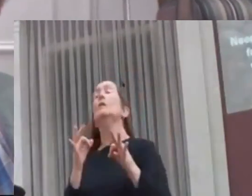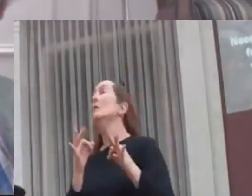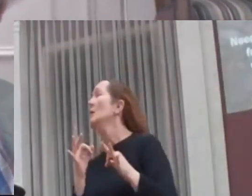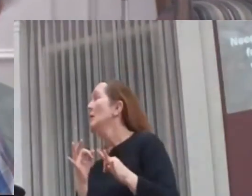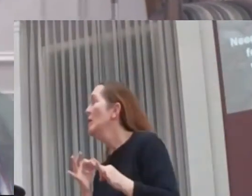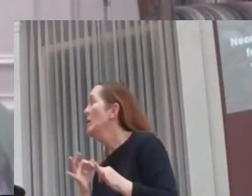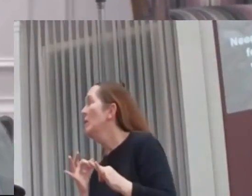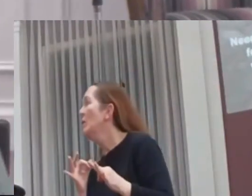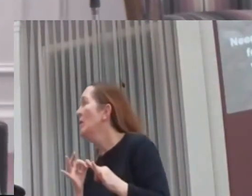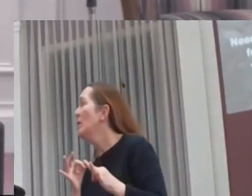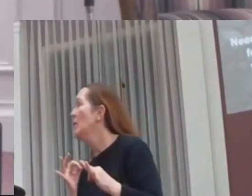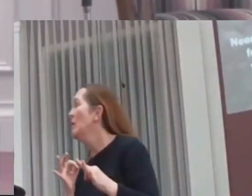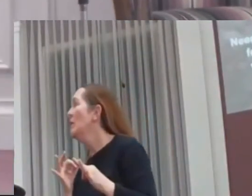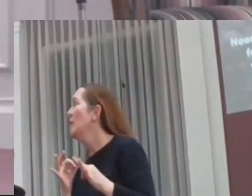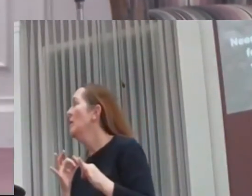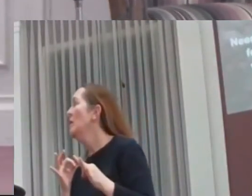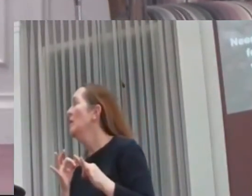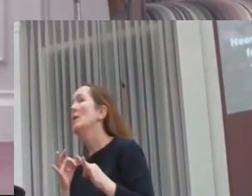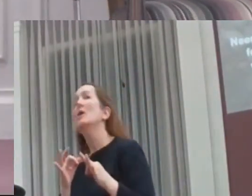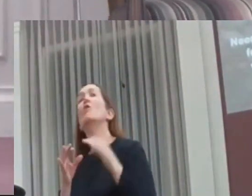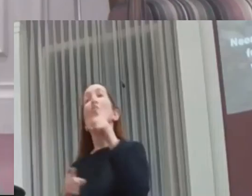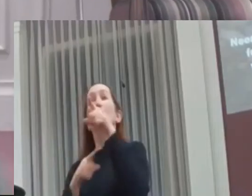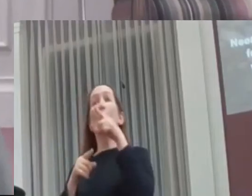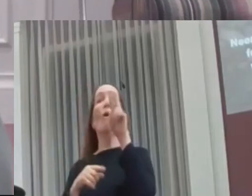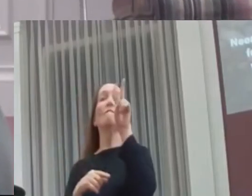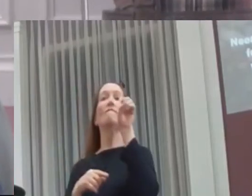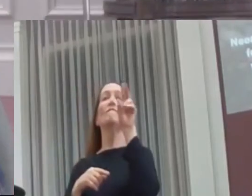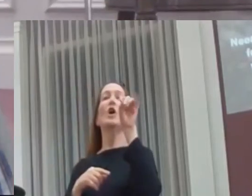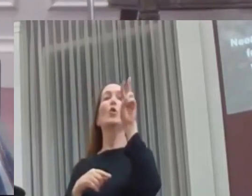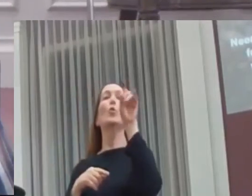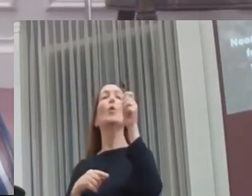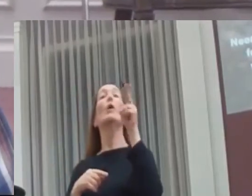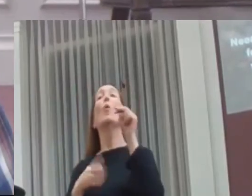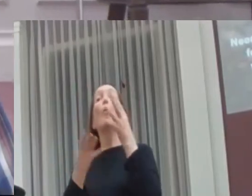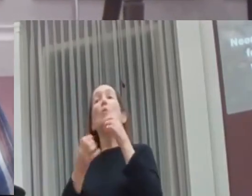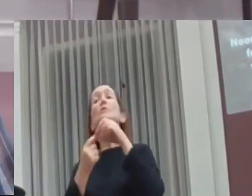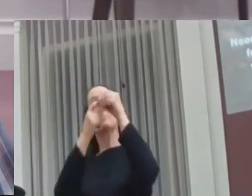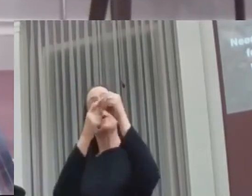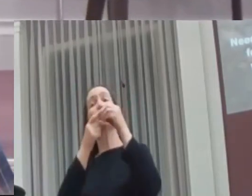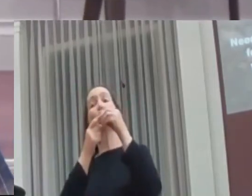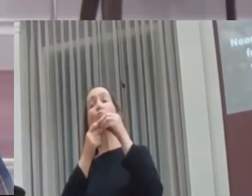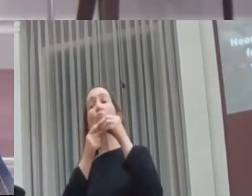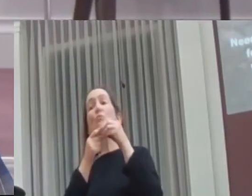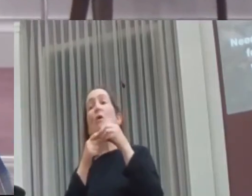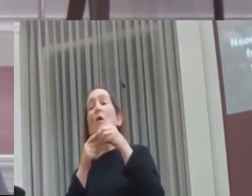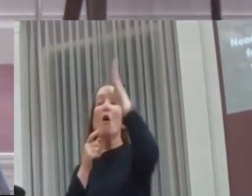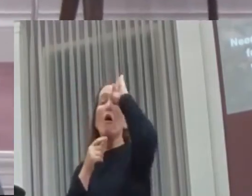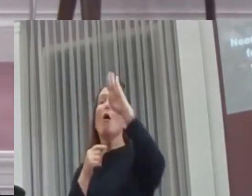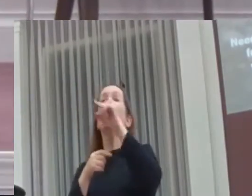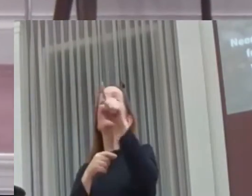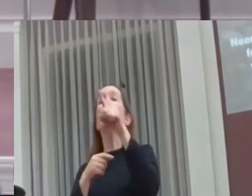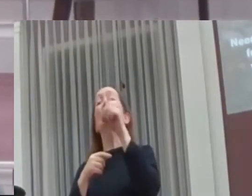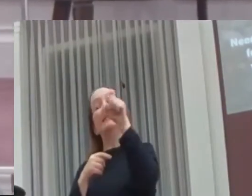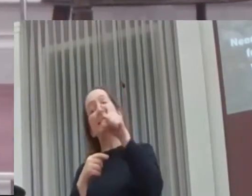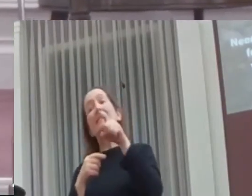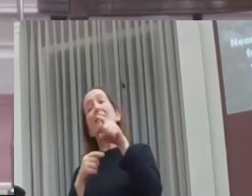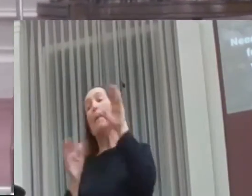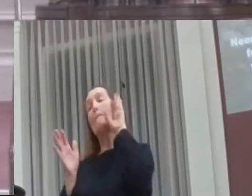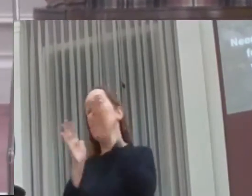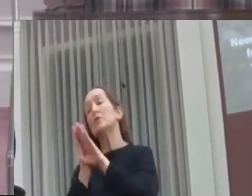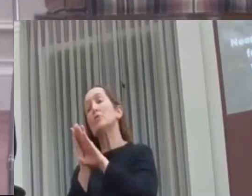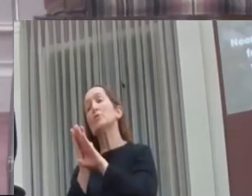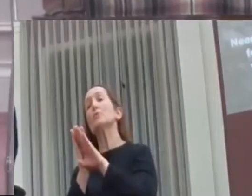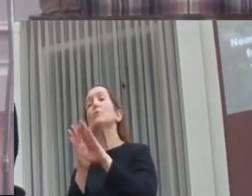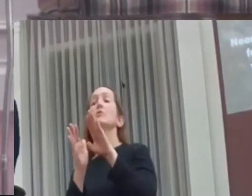Got a few announcements this morning. If you are a veteran, we are wanting to do a special recognition for you. So we need